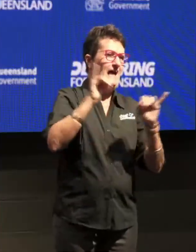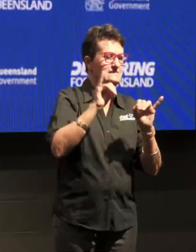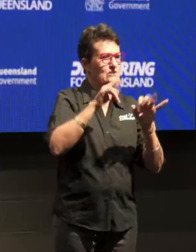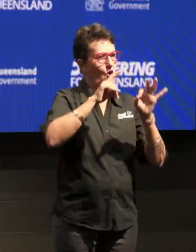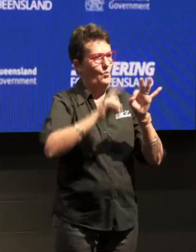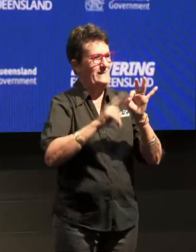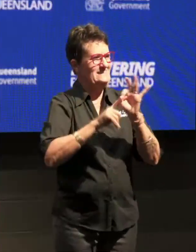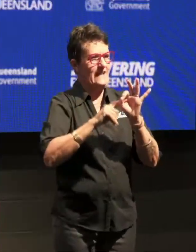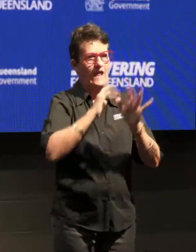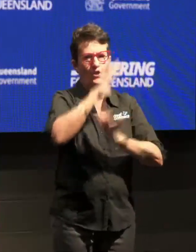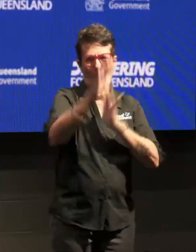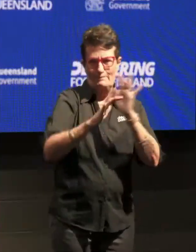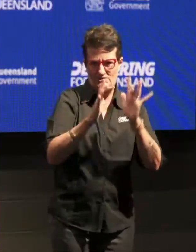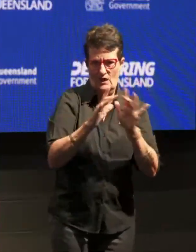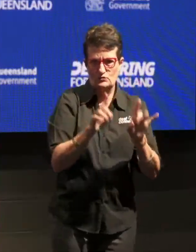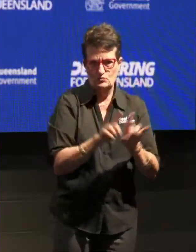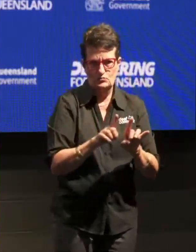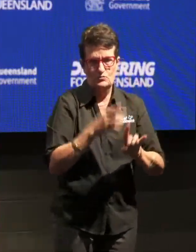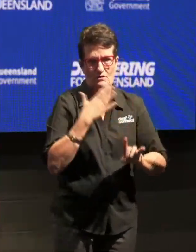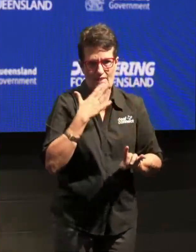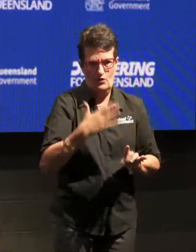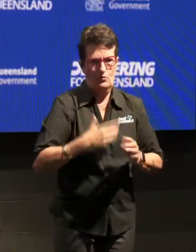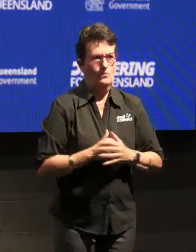pages. Thanks.